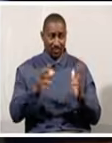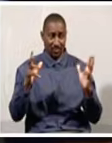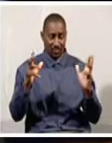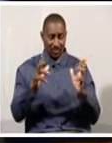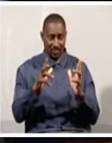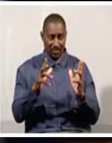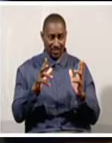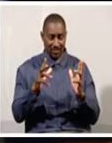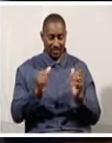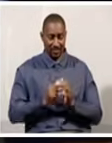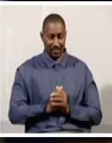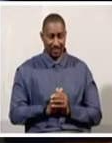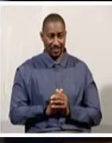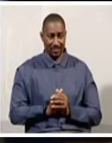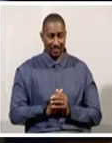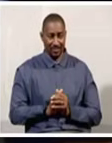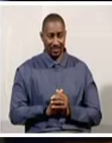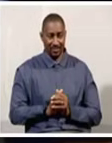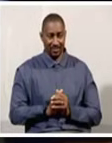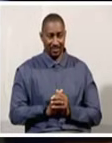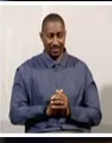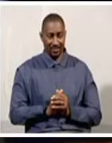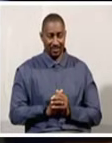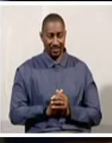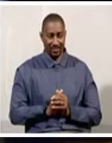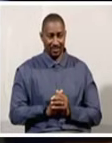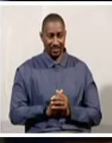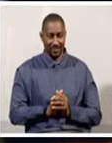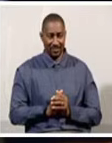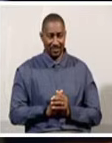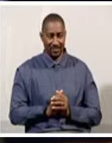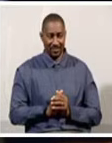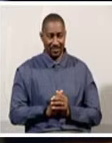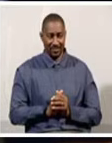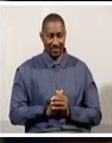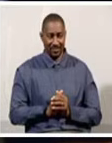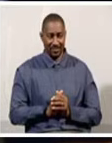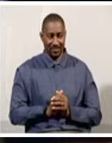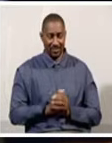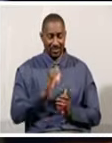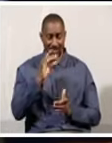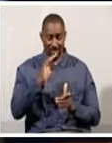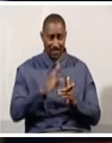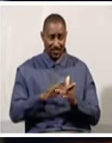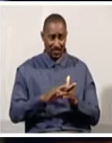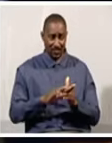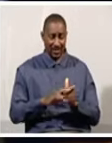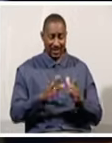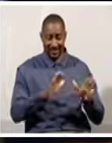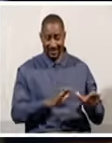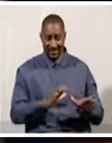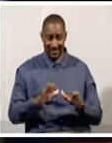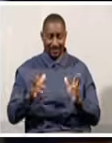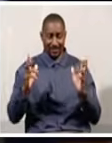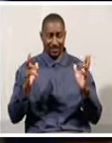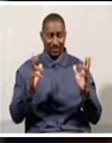as it is in the name, but it is one that also looks at, the struggles that the community faces and approaches the